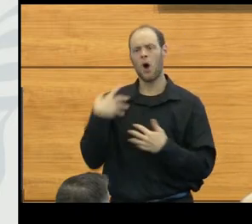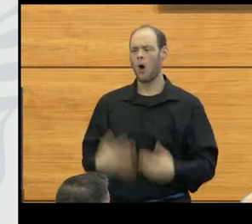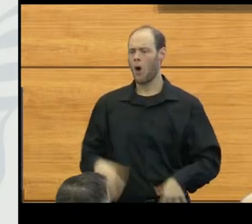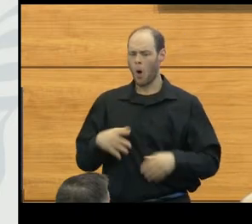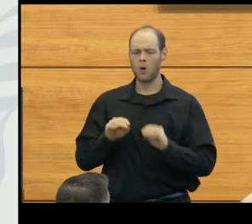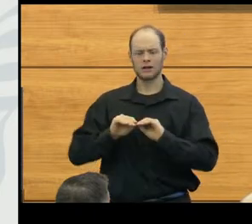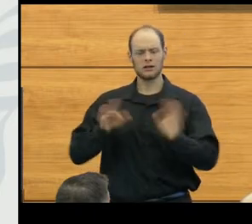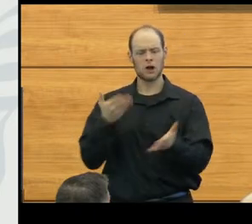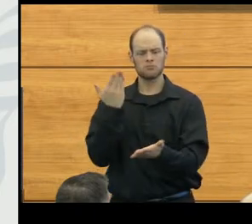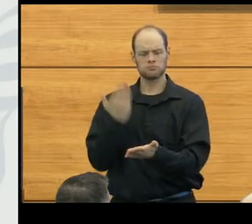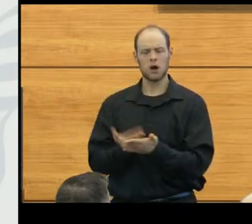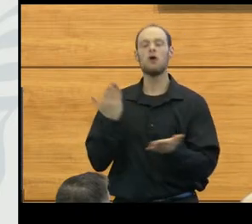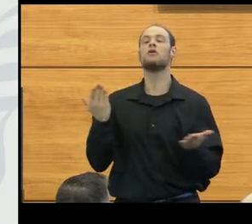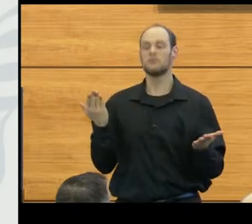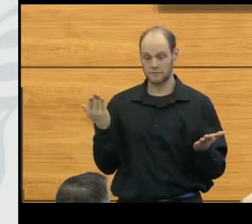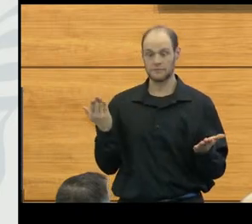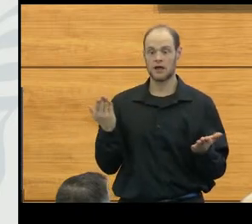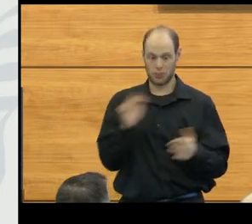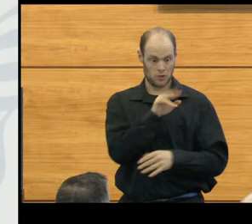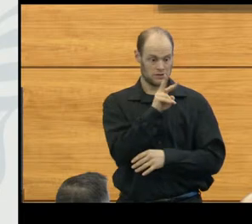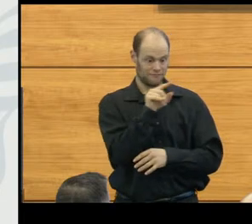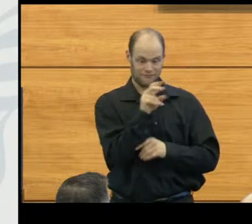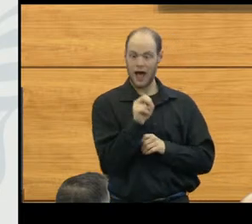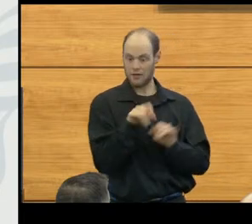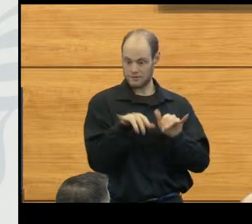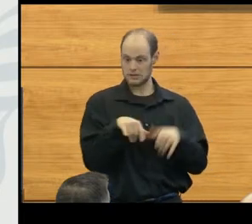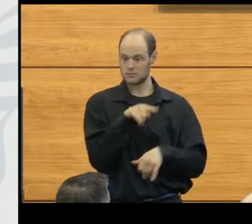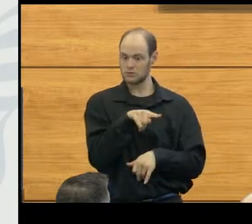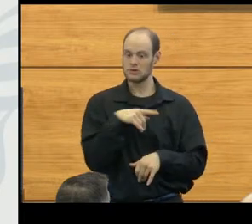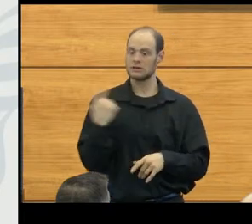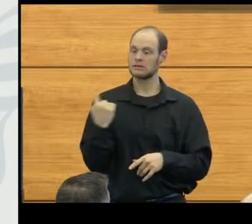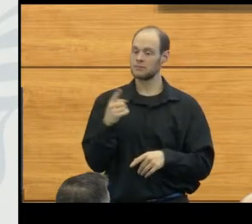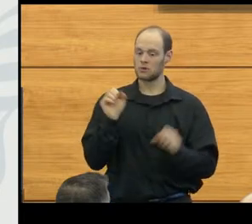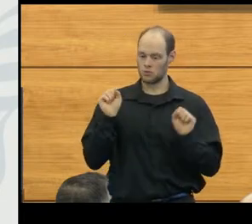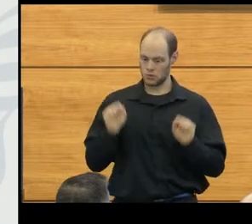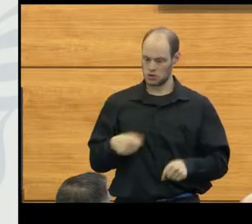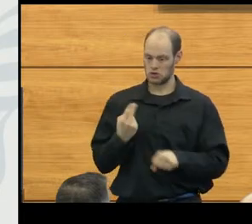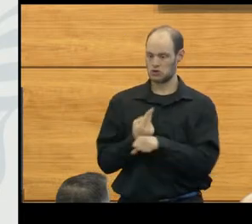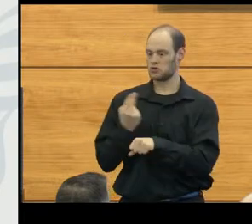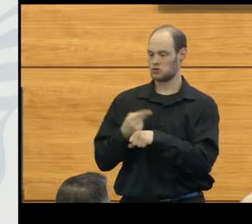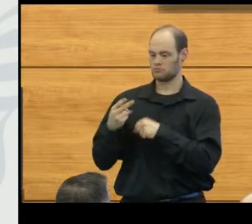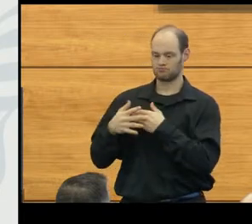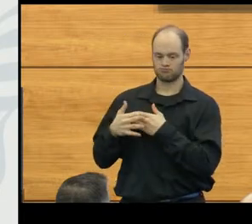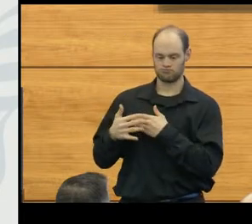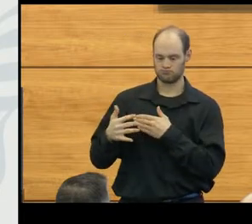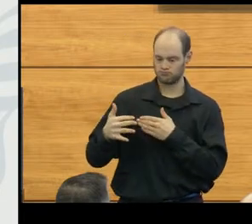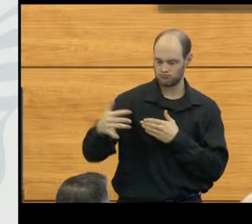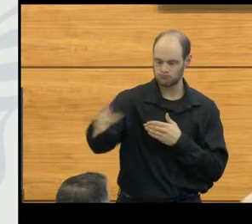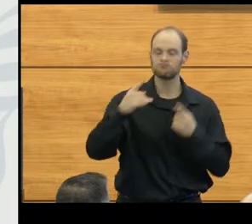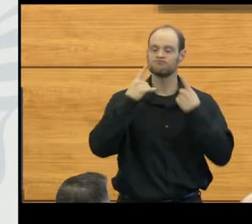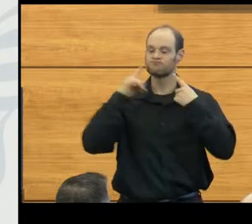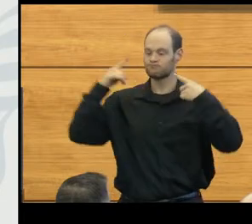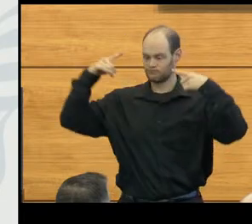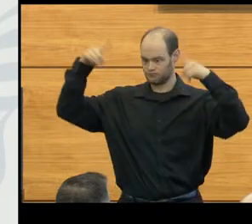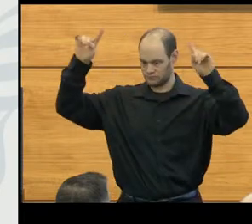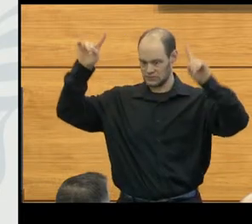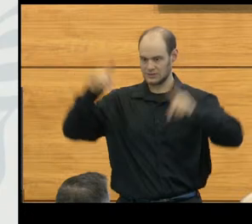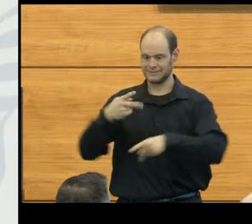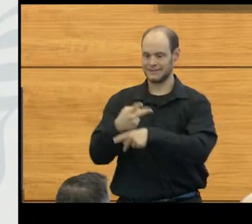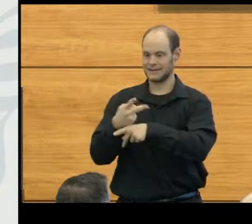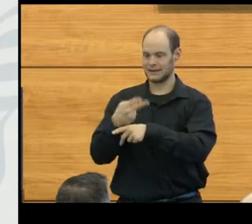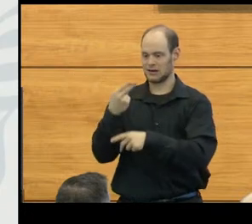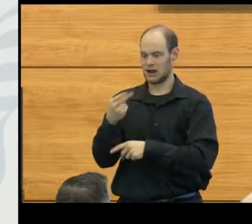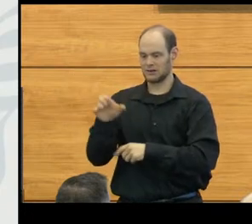clear evidence that these valve systems were something that were going to be able to be used successfully in the treatment